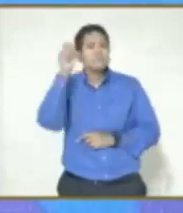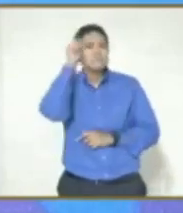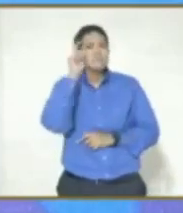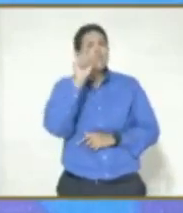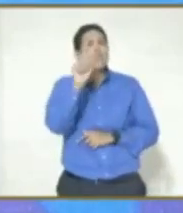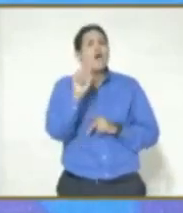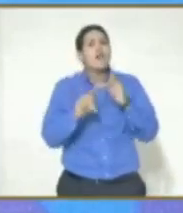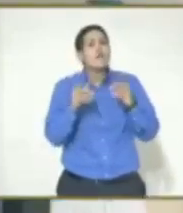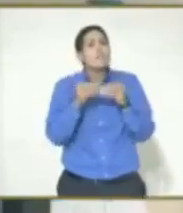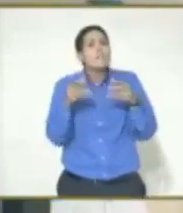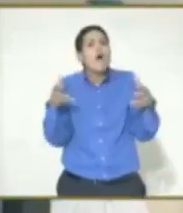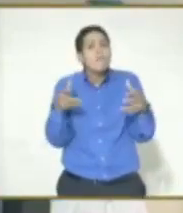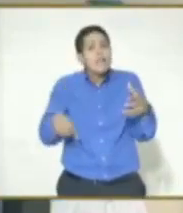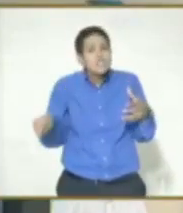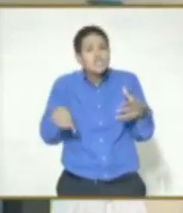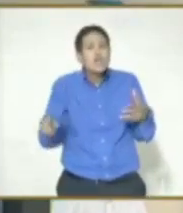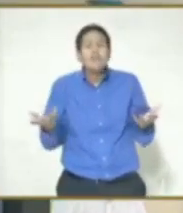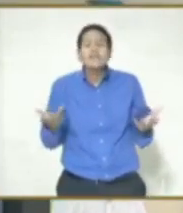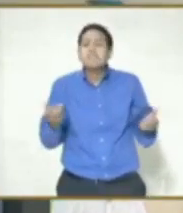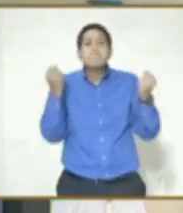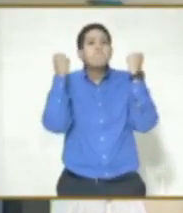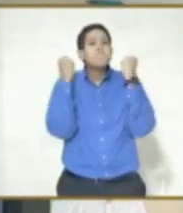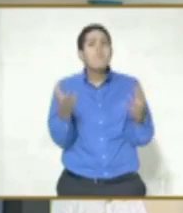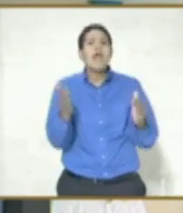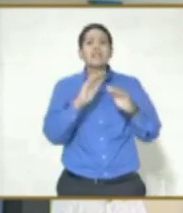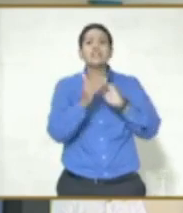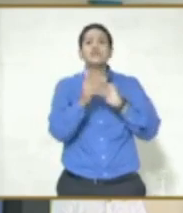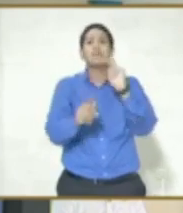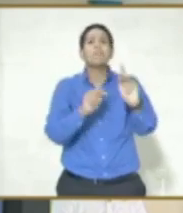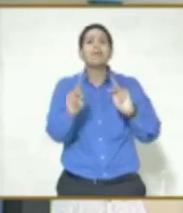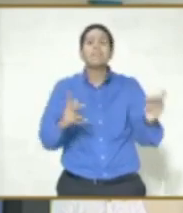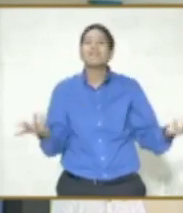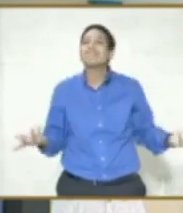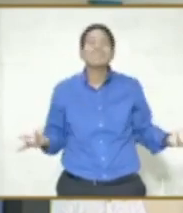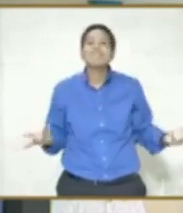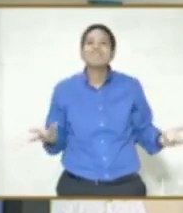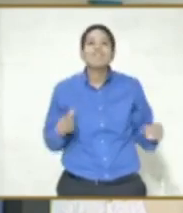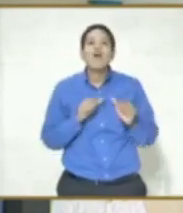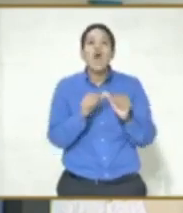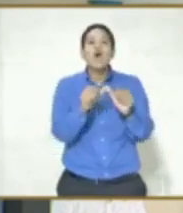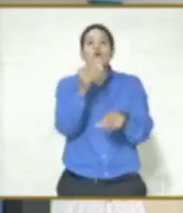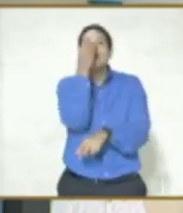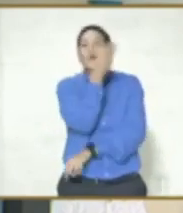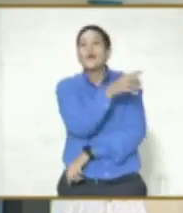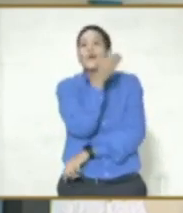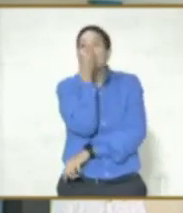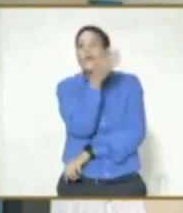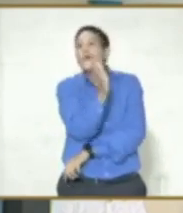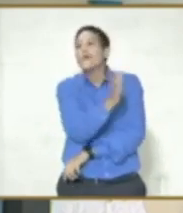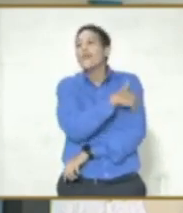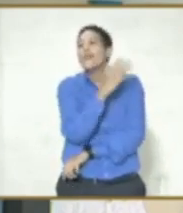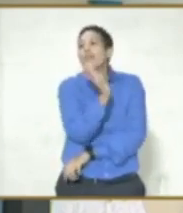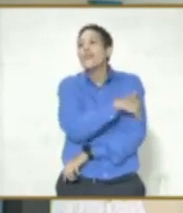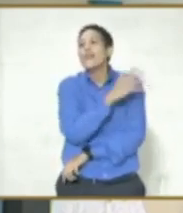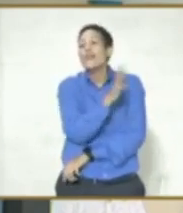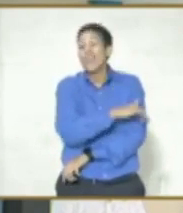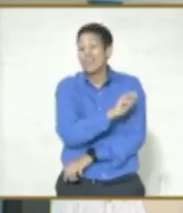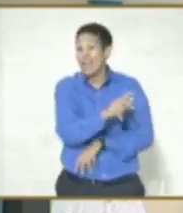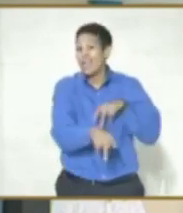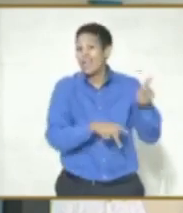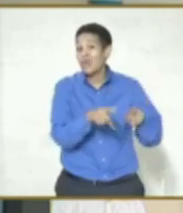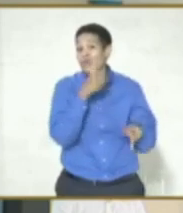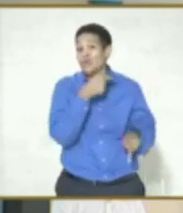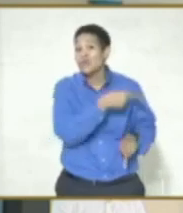population that many Jamaicans continue to ignore, and that